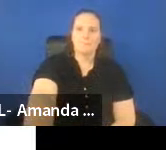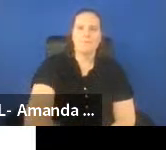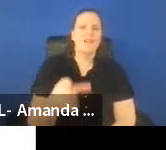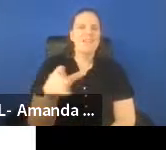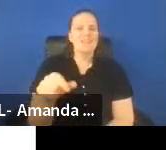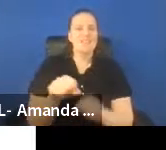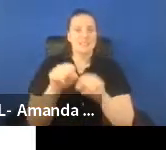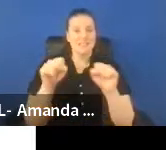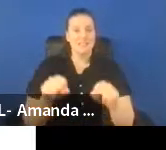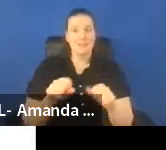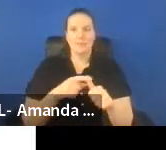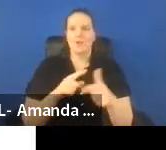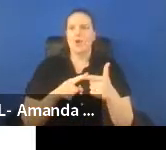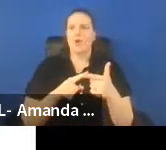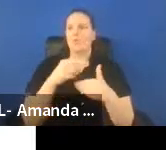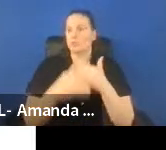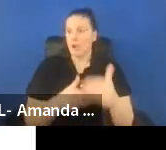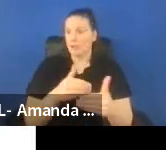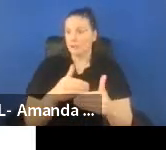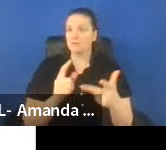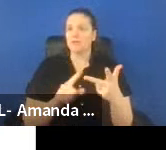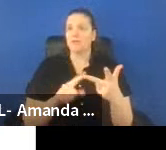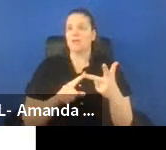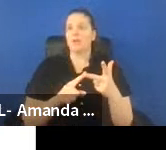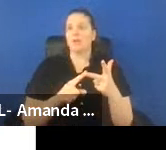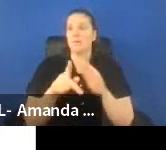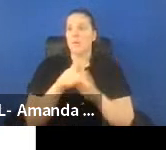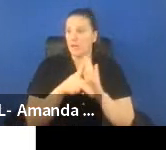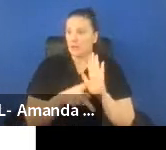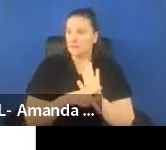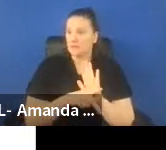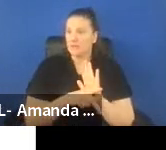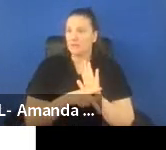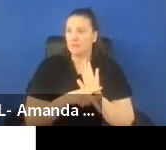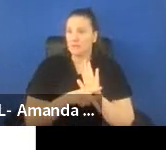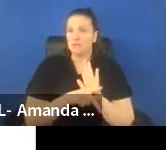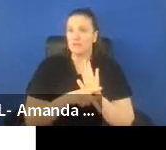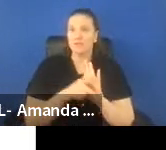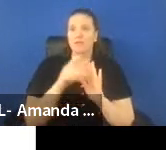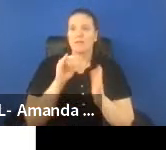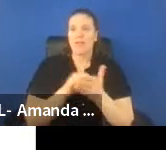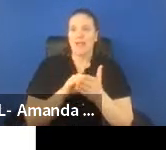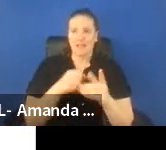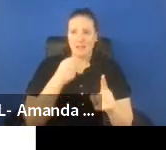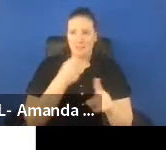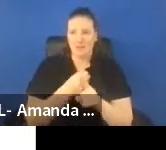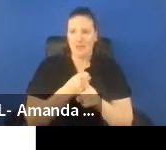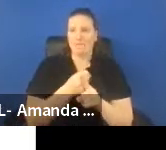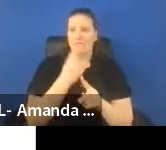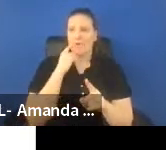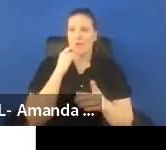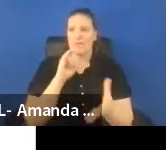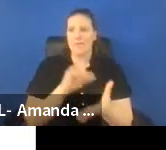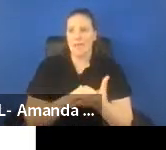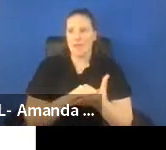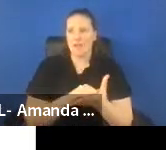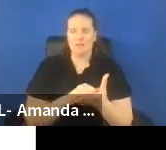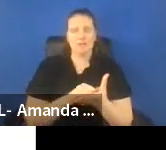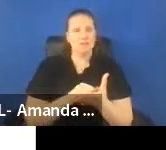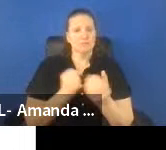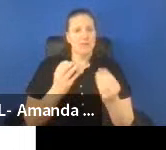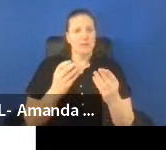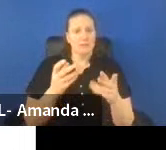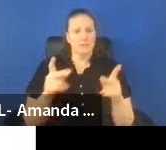process or the policy is impacting many people or many groups of people, or it's